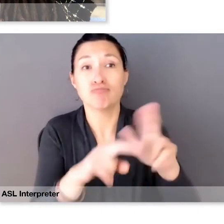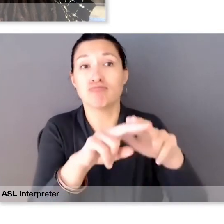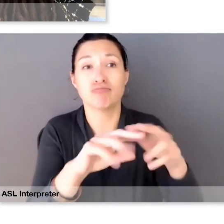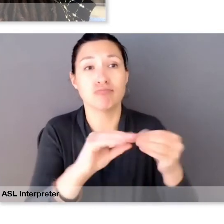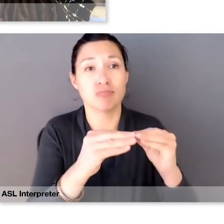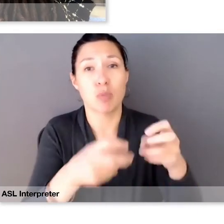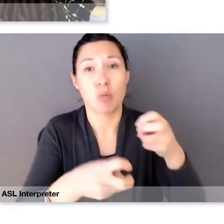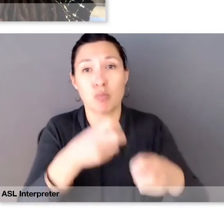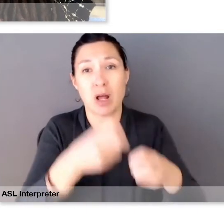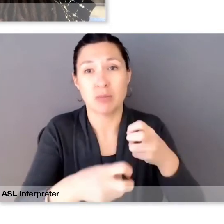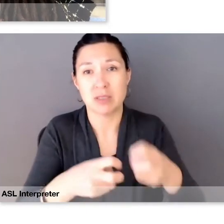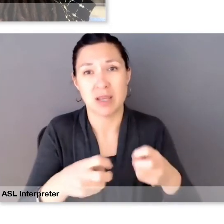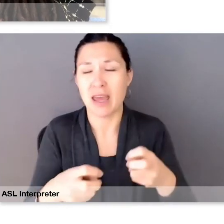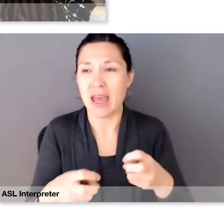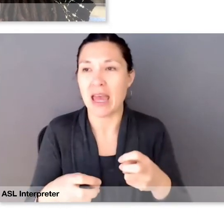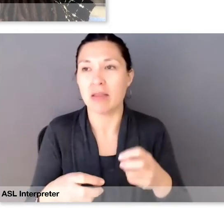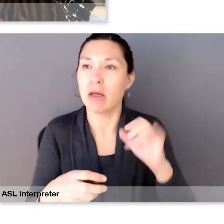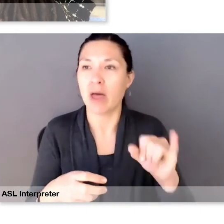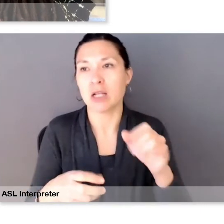more principled solutions.